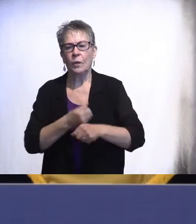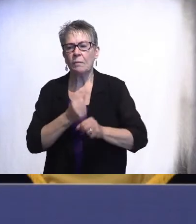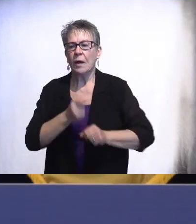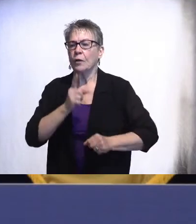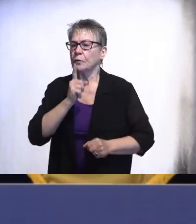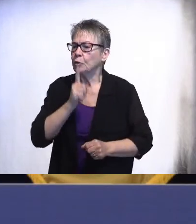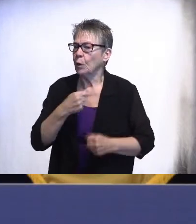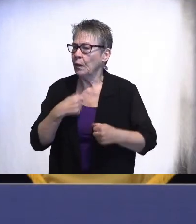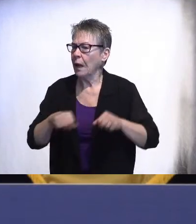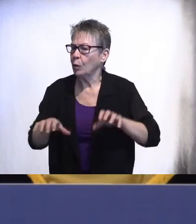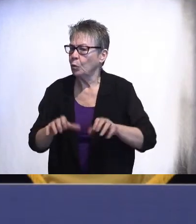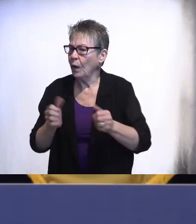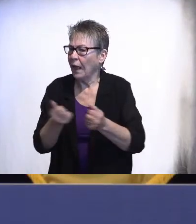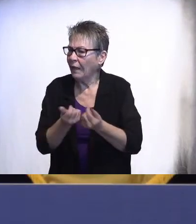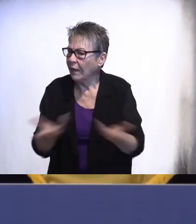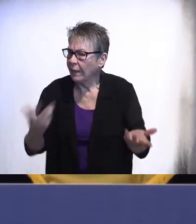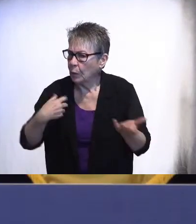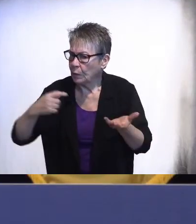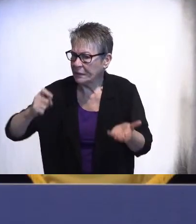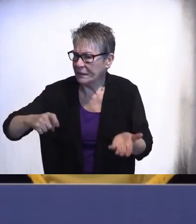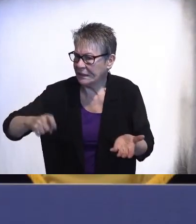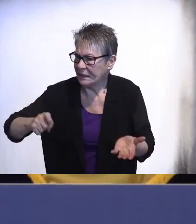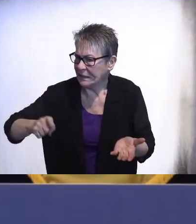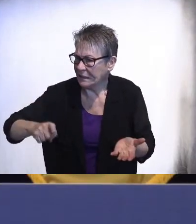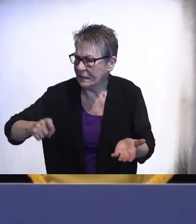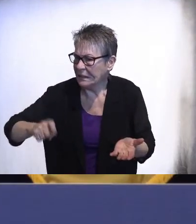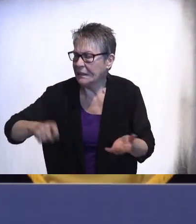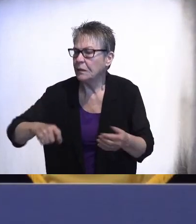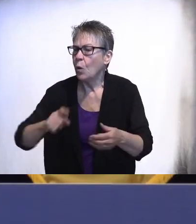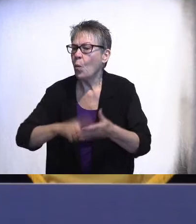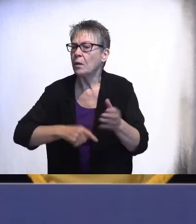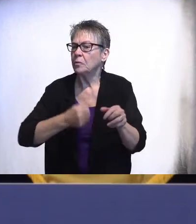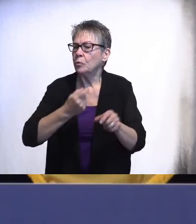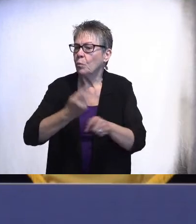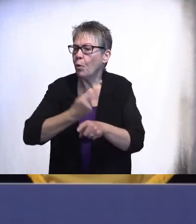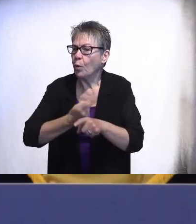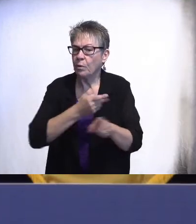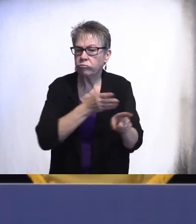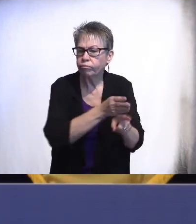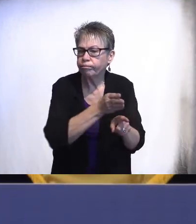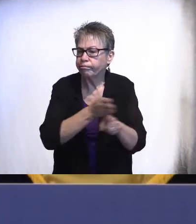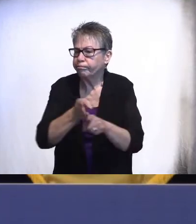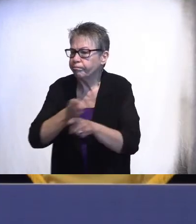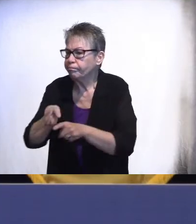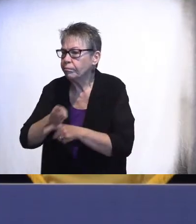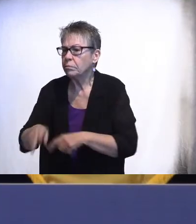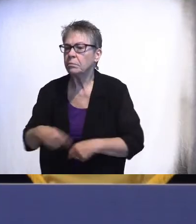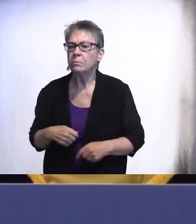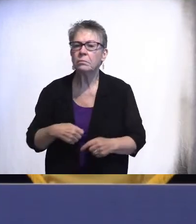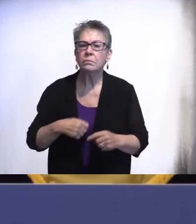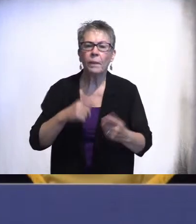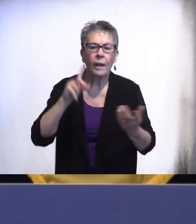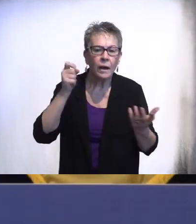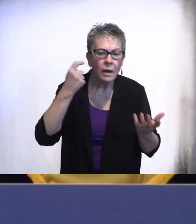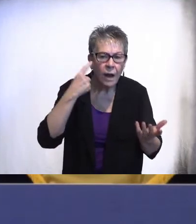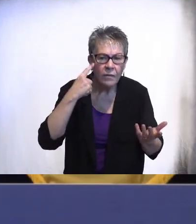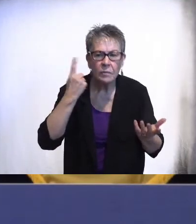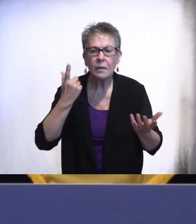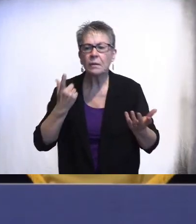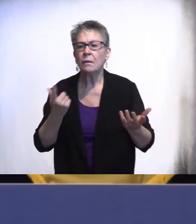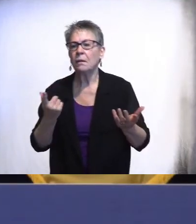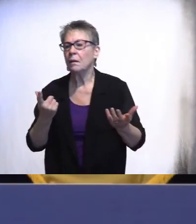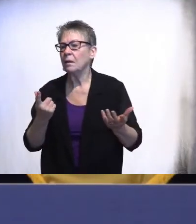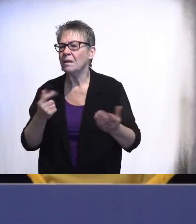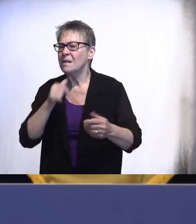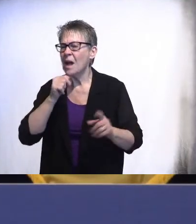proper balance among branches of government, not just the Senate President, count me in. We want to have that and really assess in